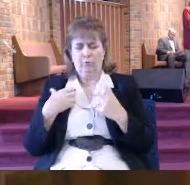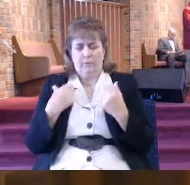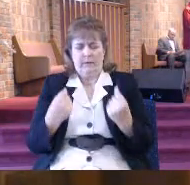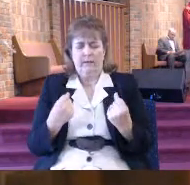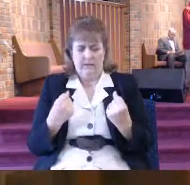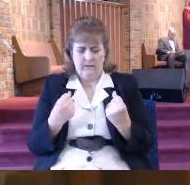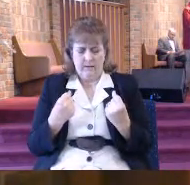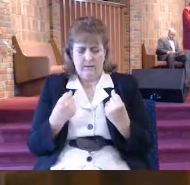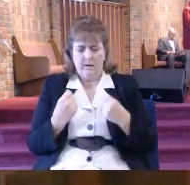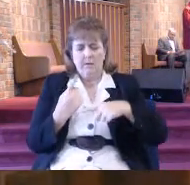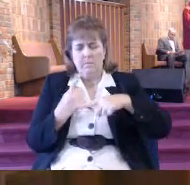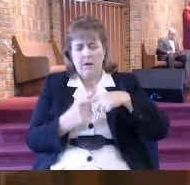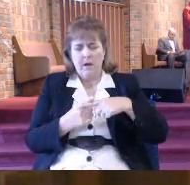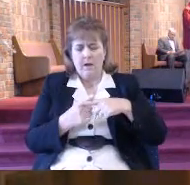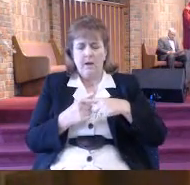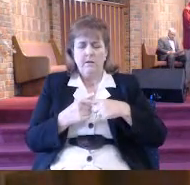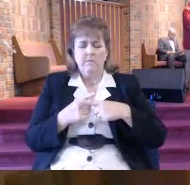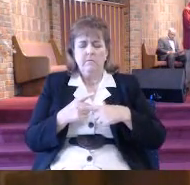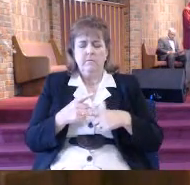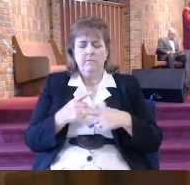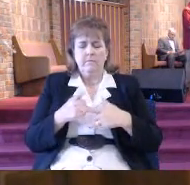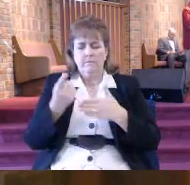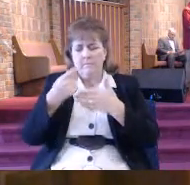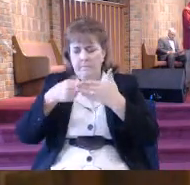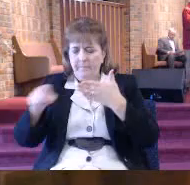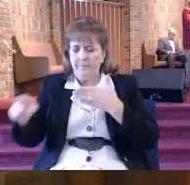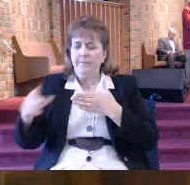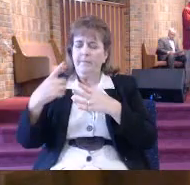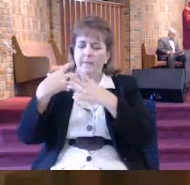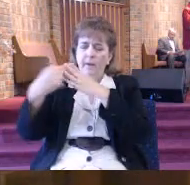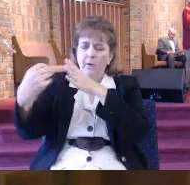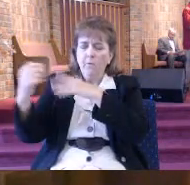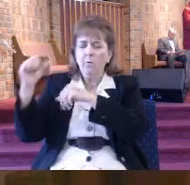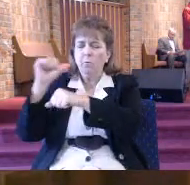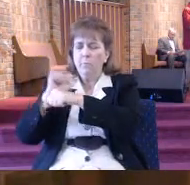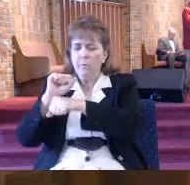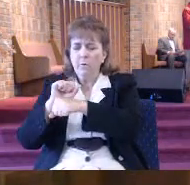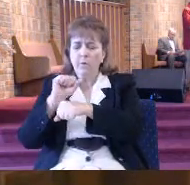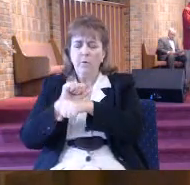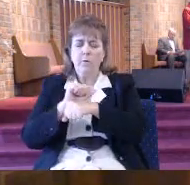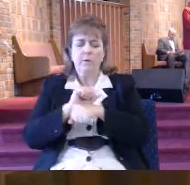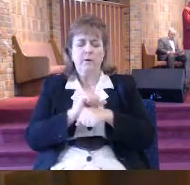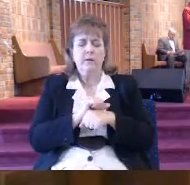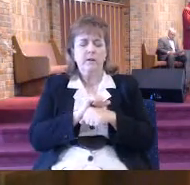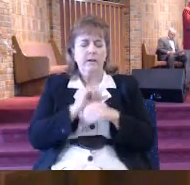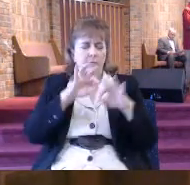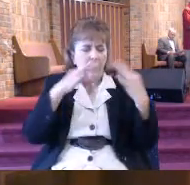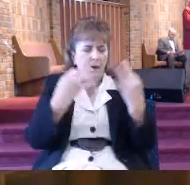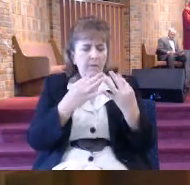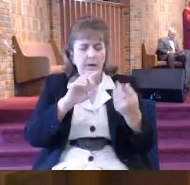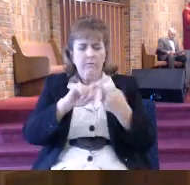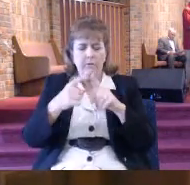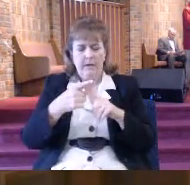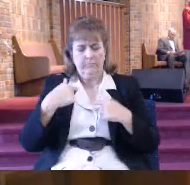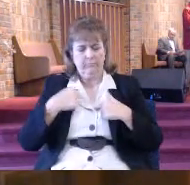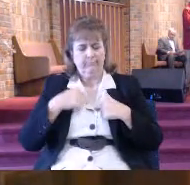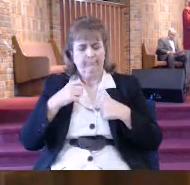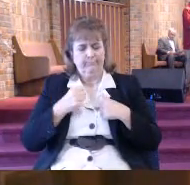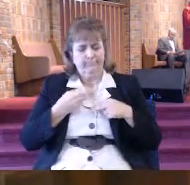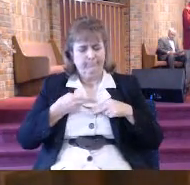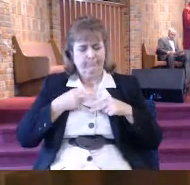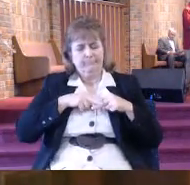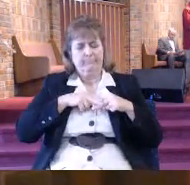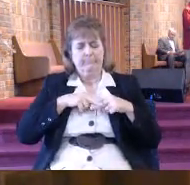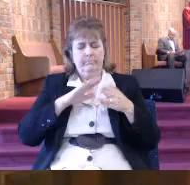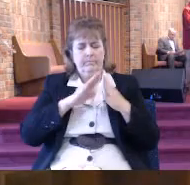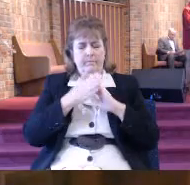work weeks, to our jobs, we're around family and friends, that we will be better examples to those around us. We